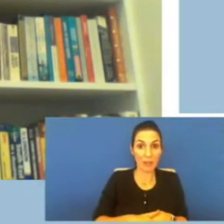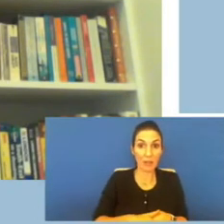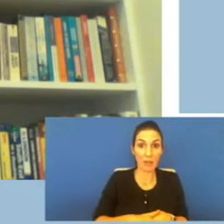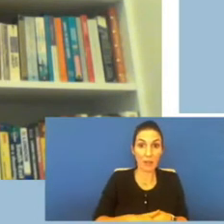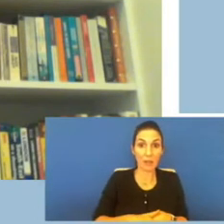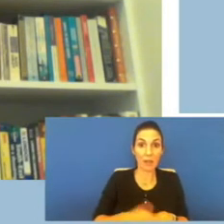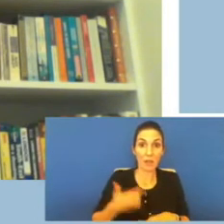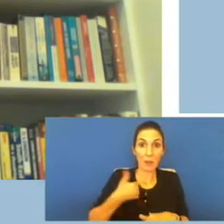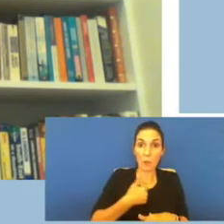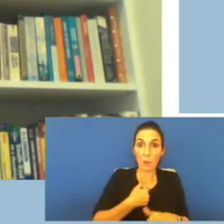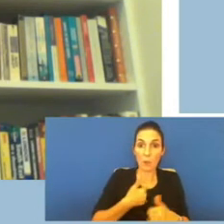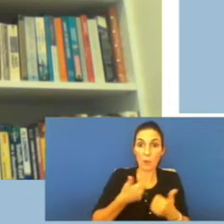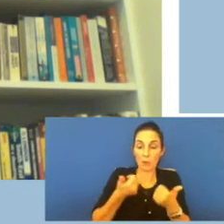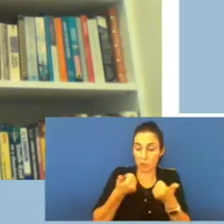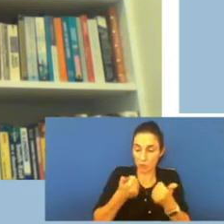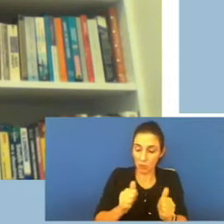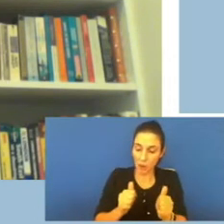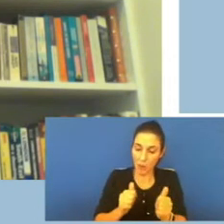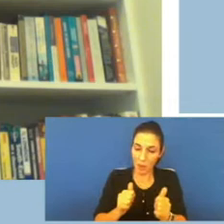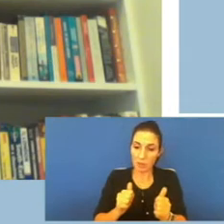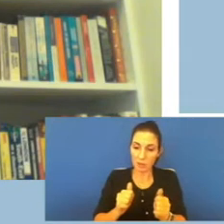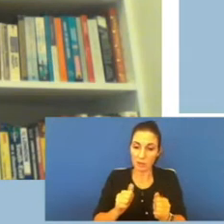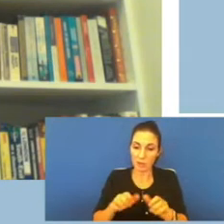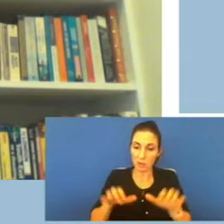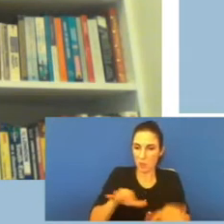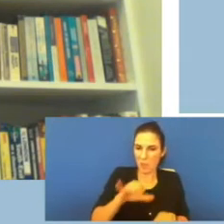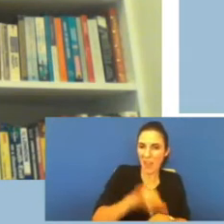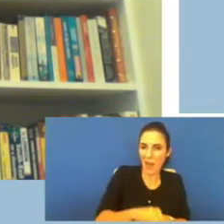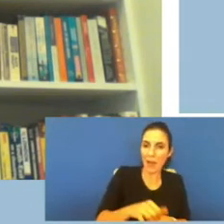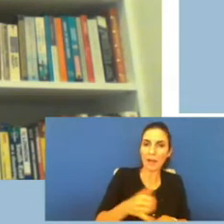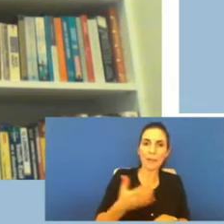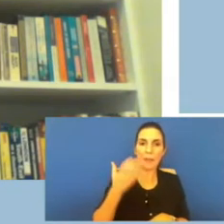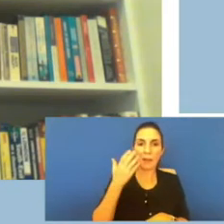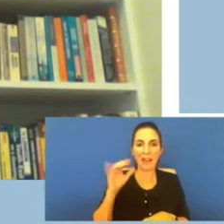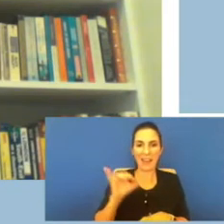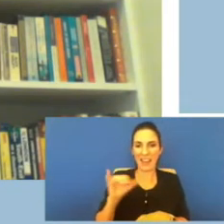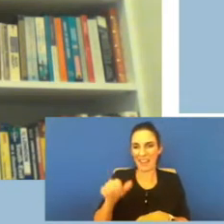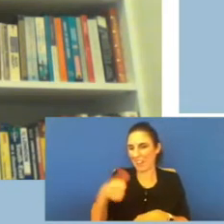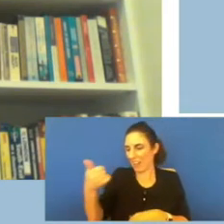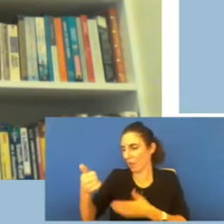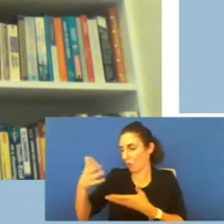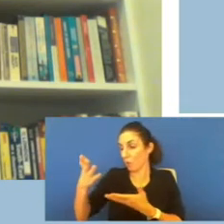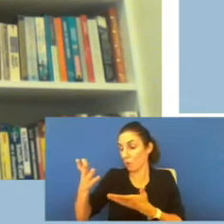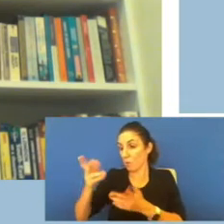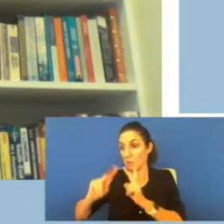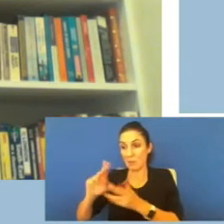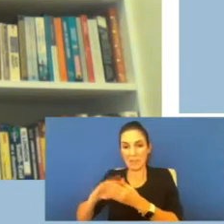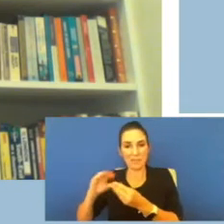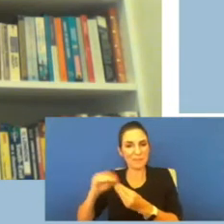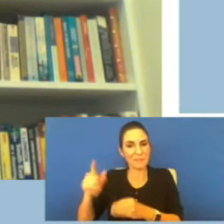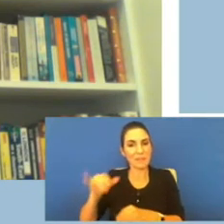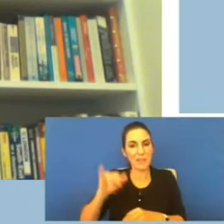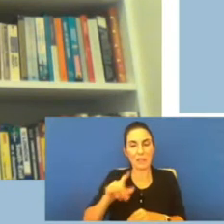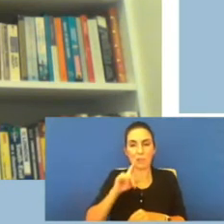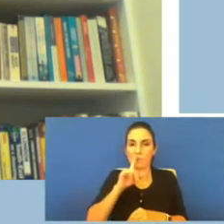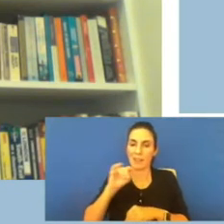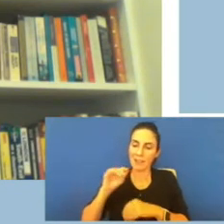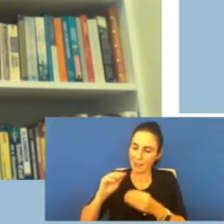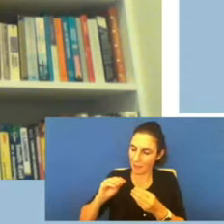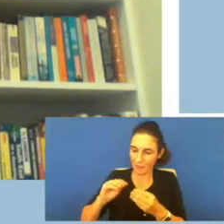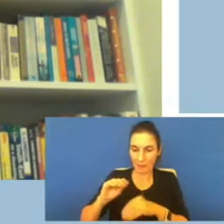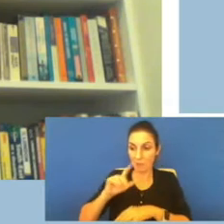at that directly because I think, as Aisha rightly said, it is the very founding of a number of